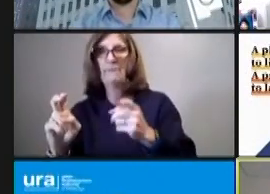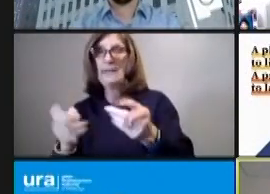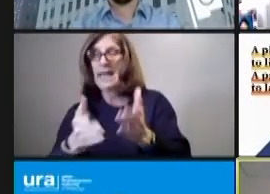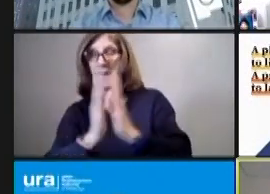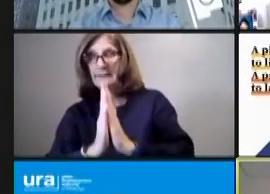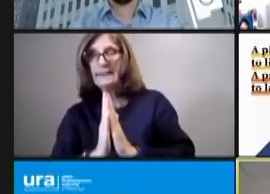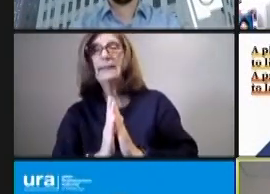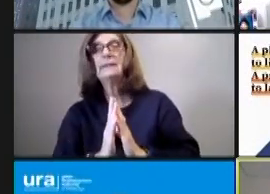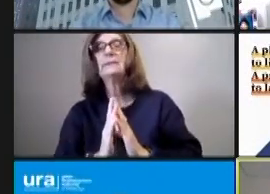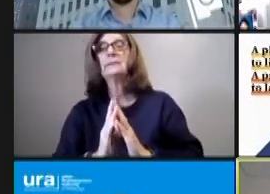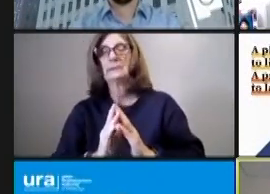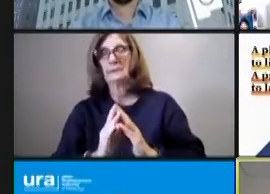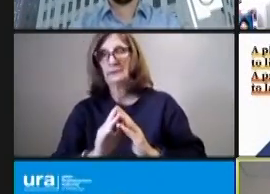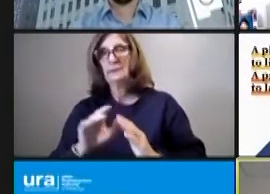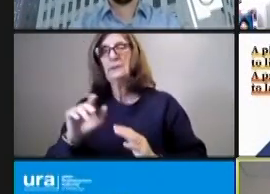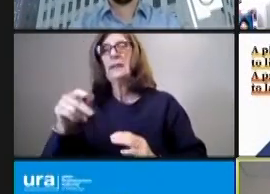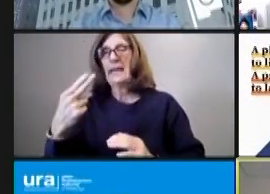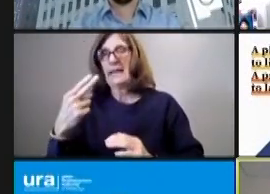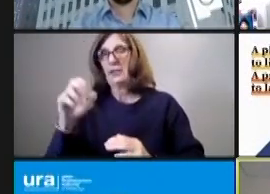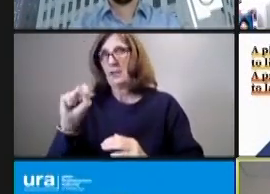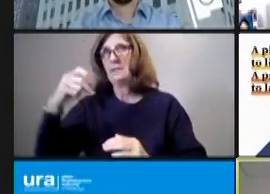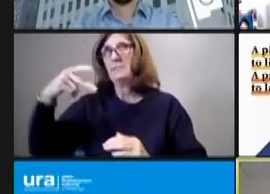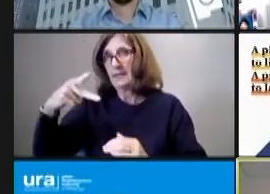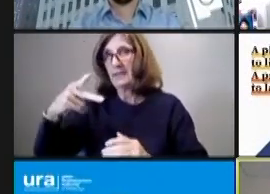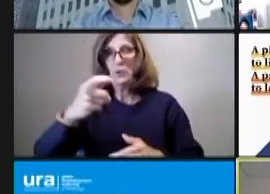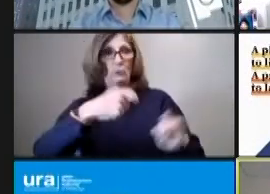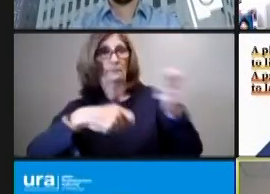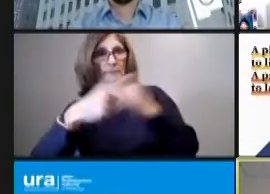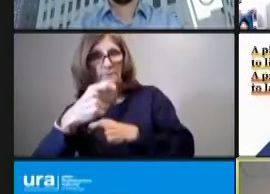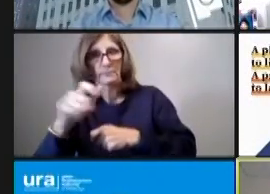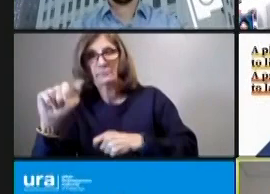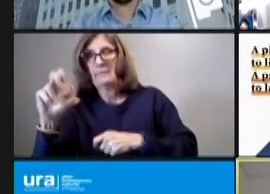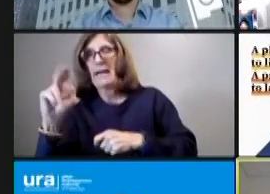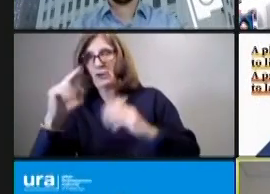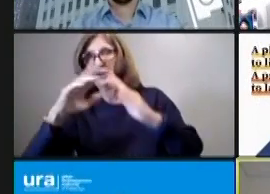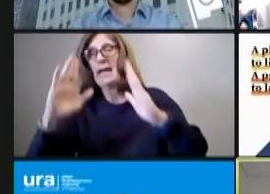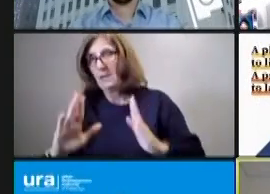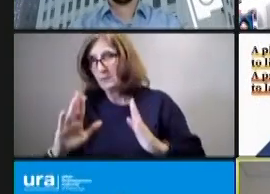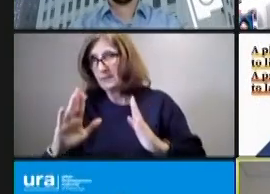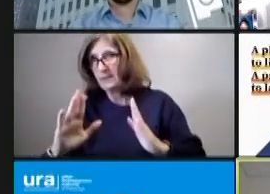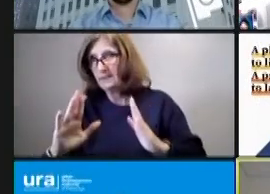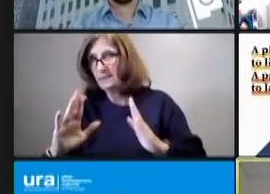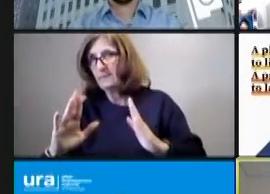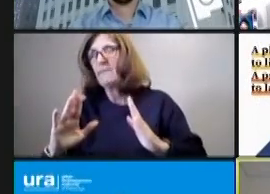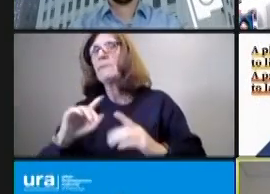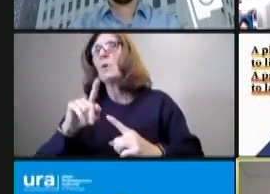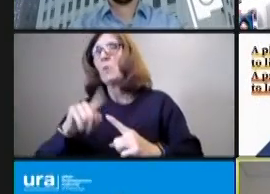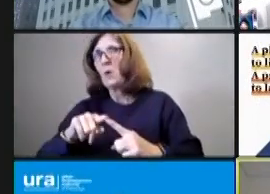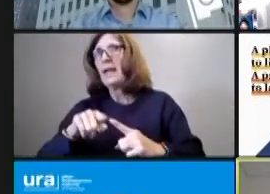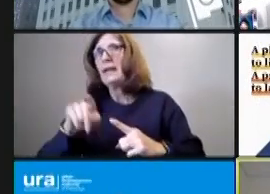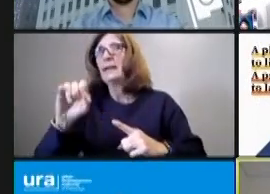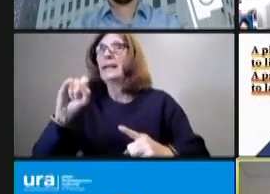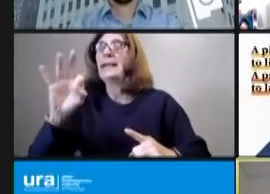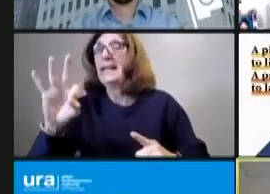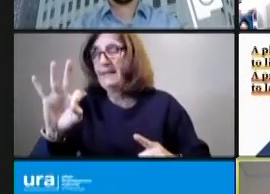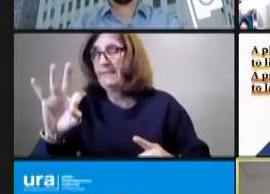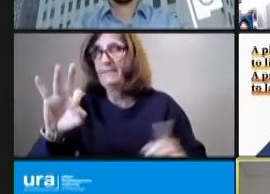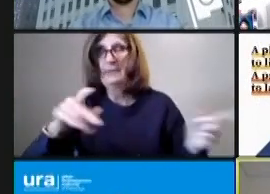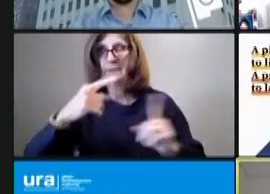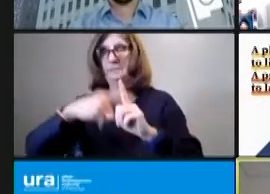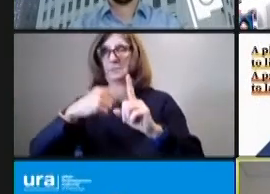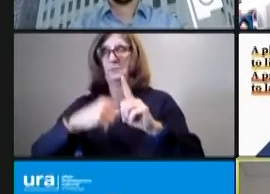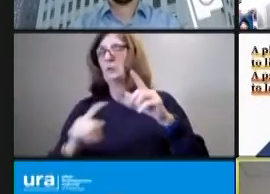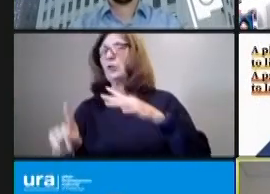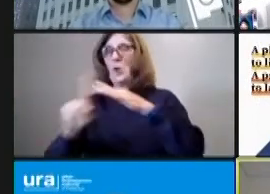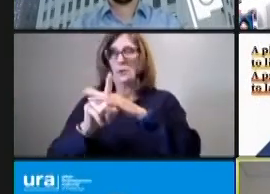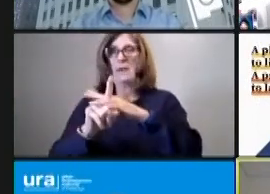are able to use HSP funds to reimburse Action Housing when and if a tenant who taps into our emergency fund